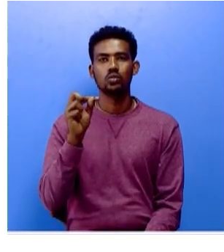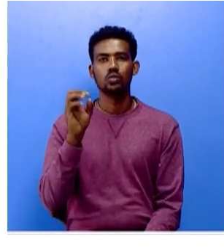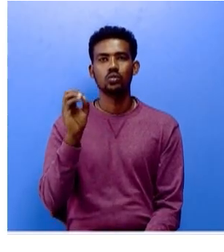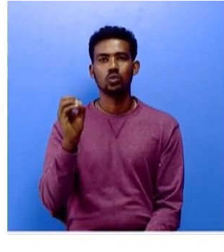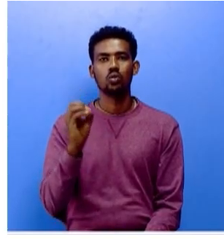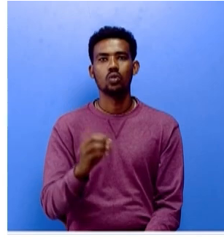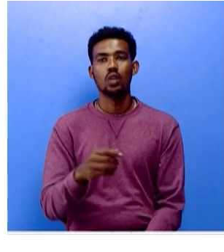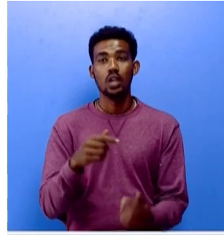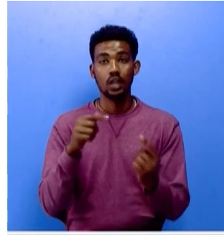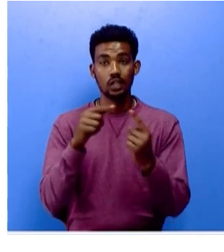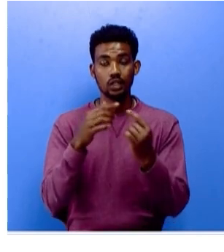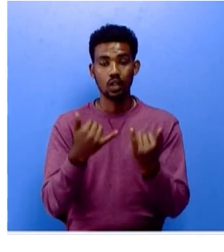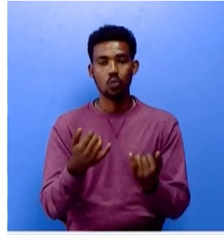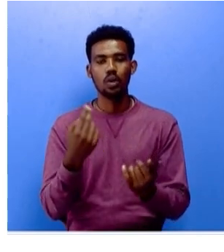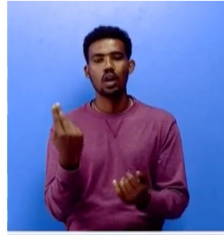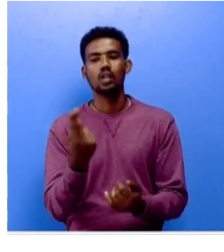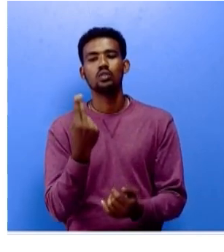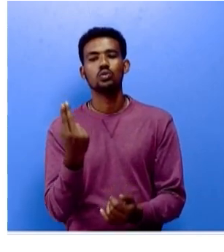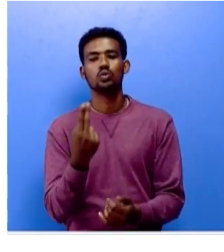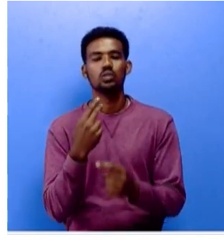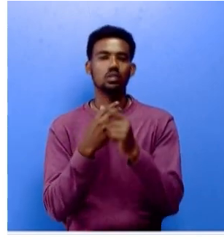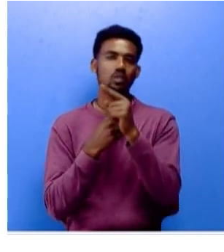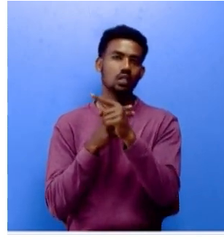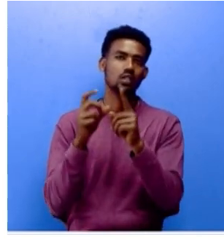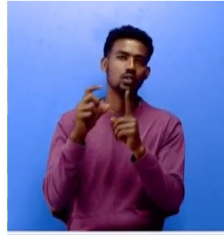Still, we can use ought to, 1,